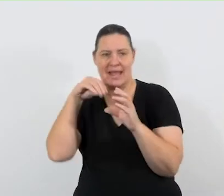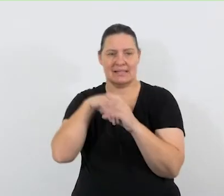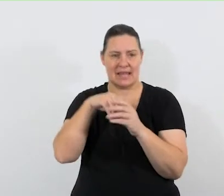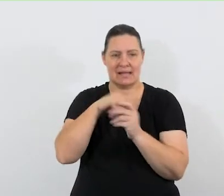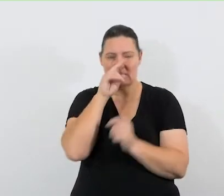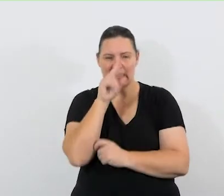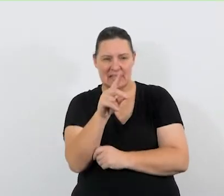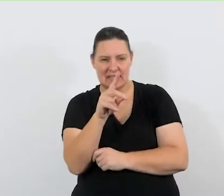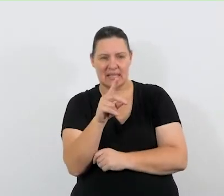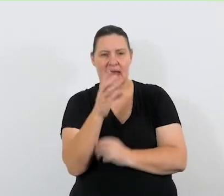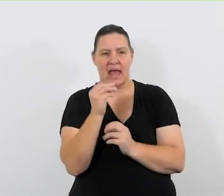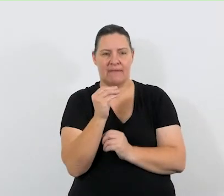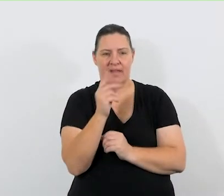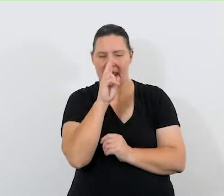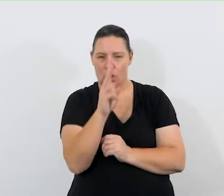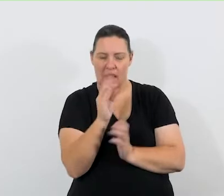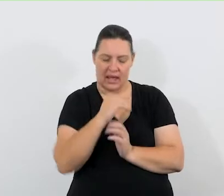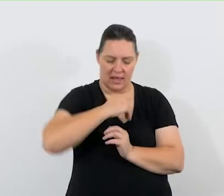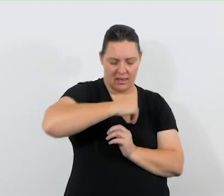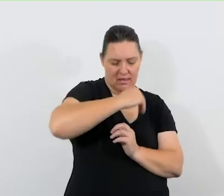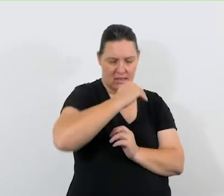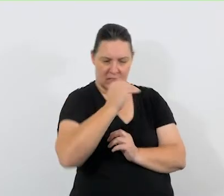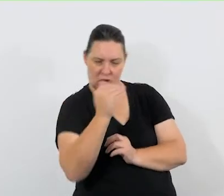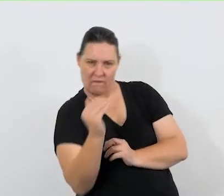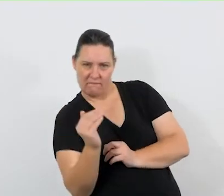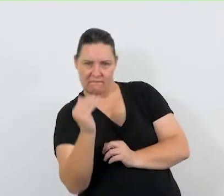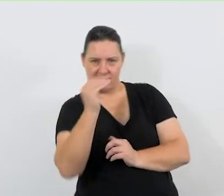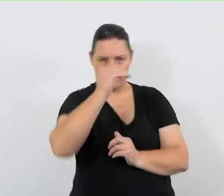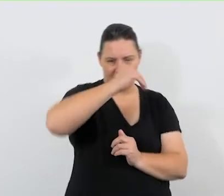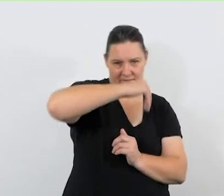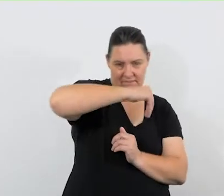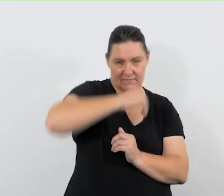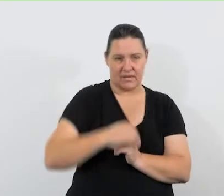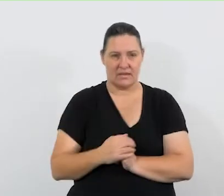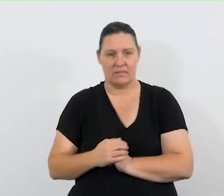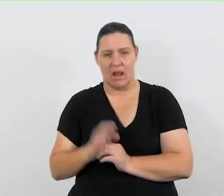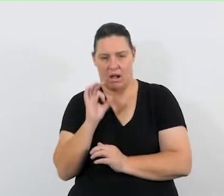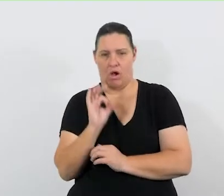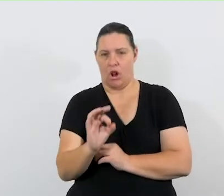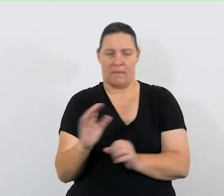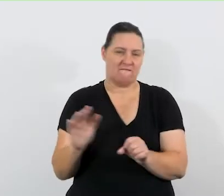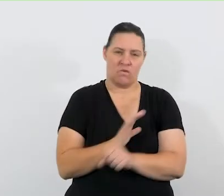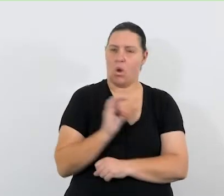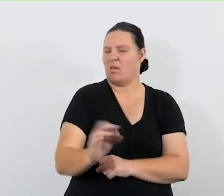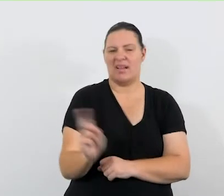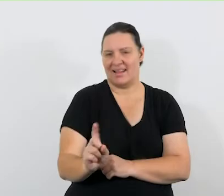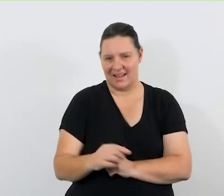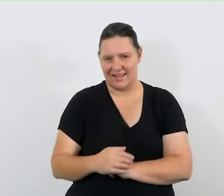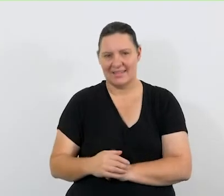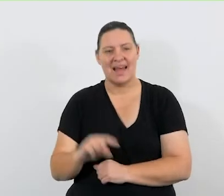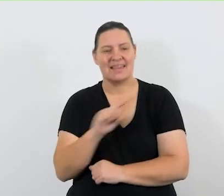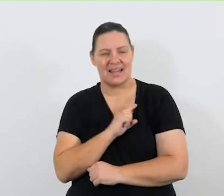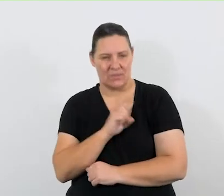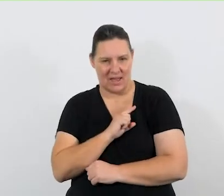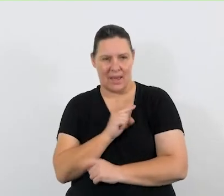this inside here, I don't know if you can see it, but it looks like there is a shape that is going in, or a hole, but not really a